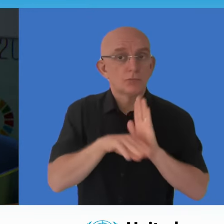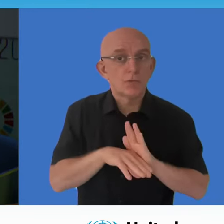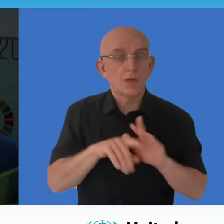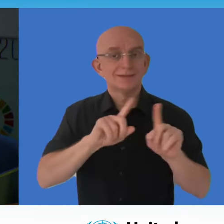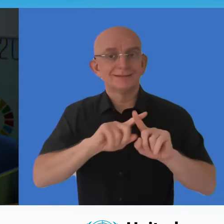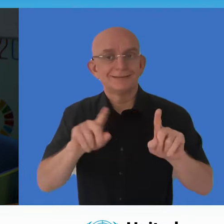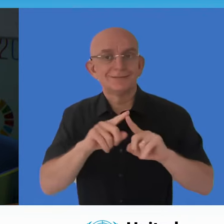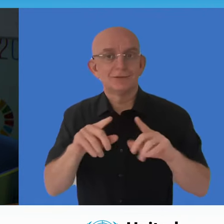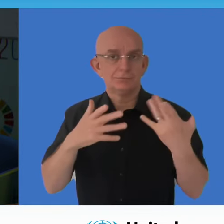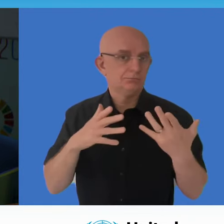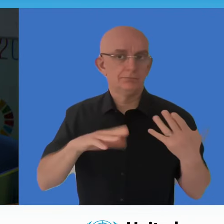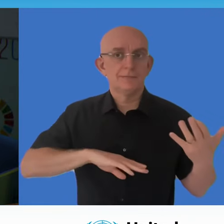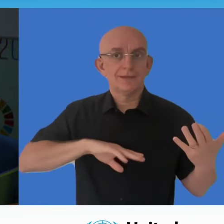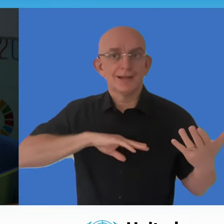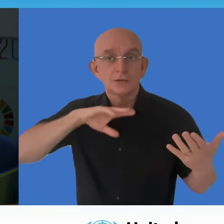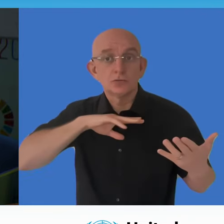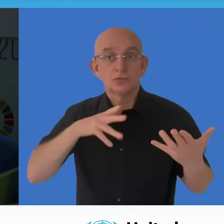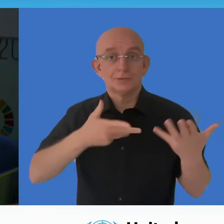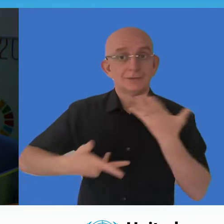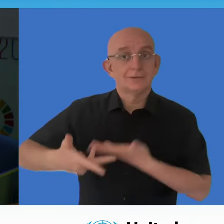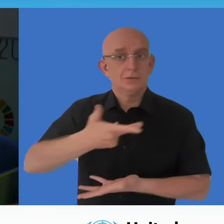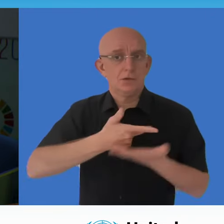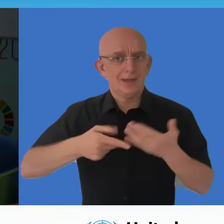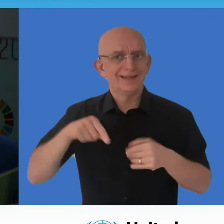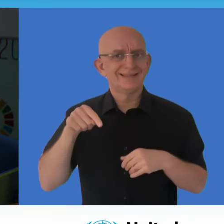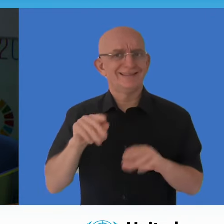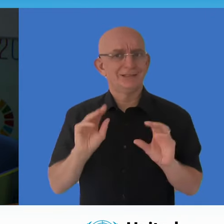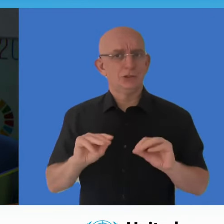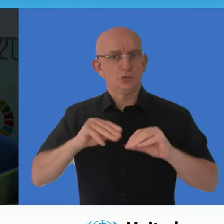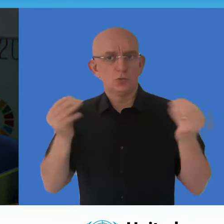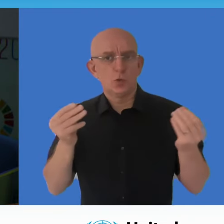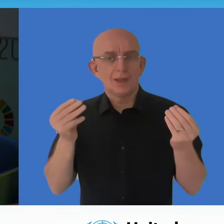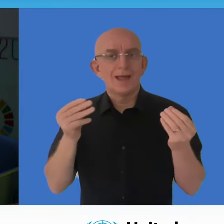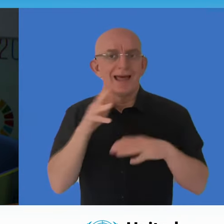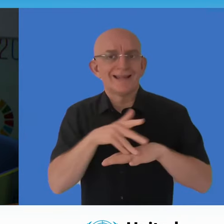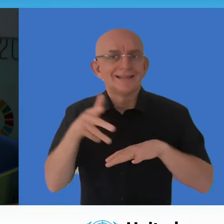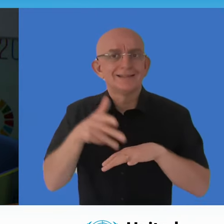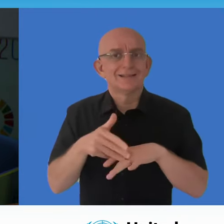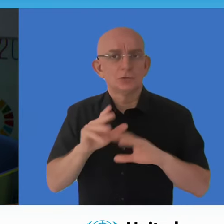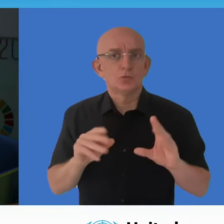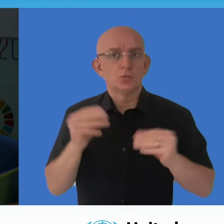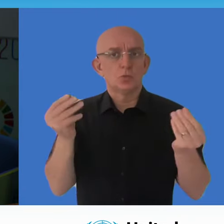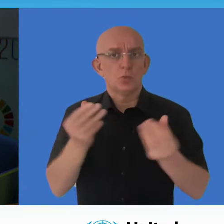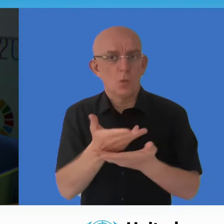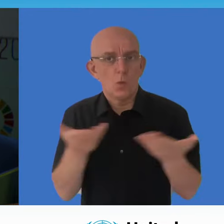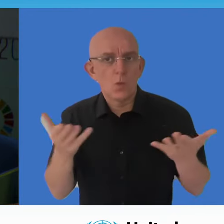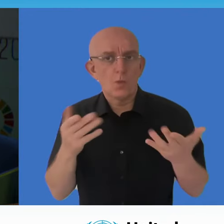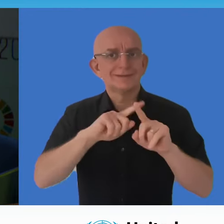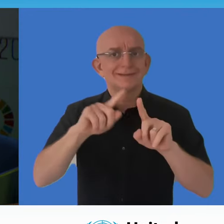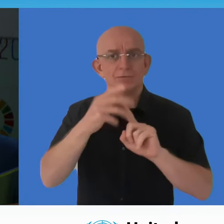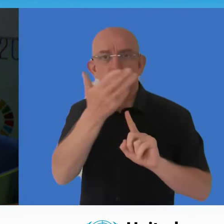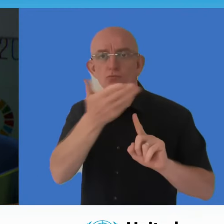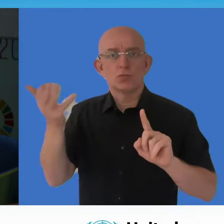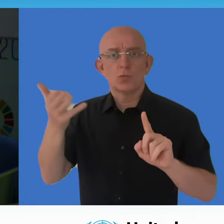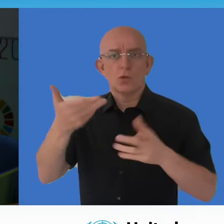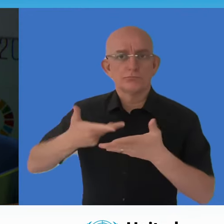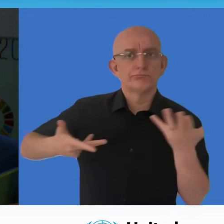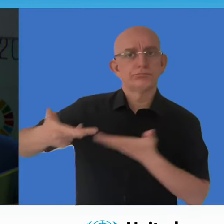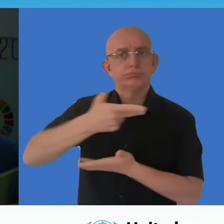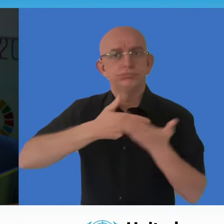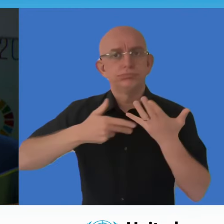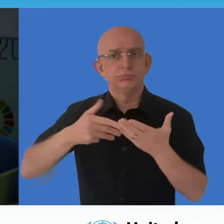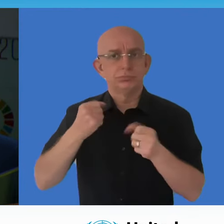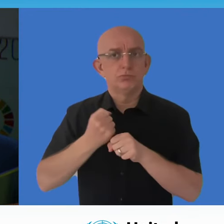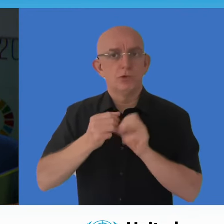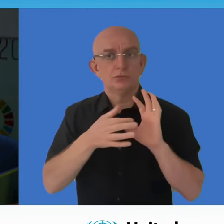indigenous youth, and our elders would share our knowledge together and see how we can effectively transfer knowledge from